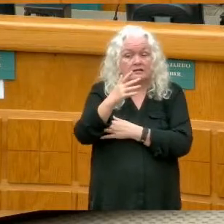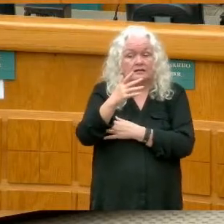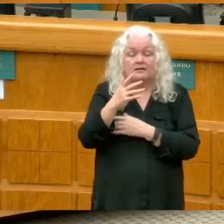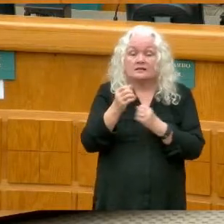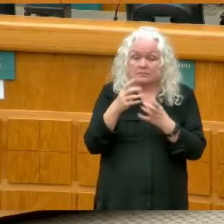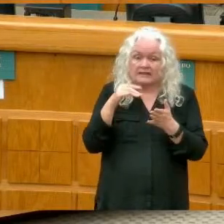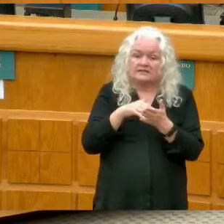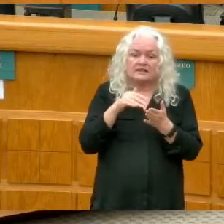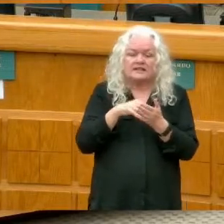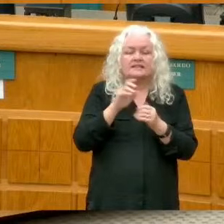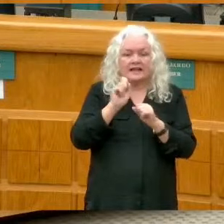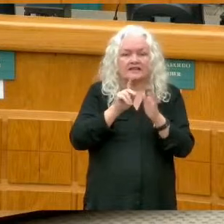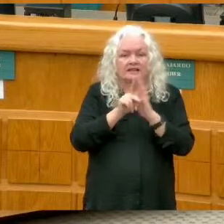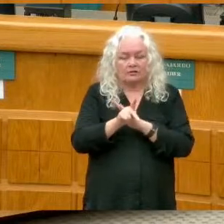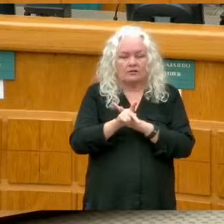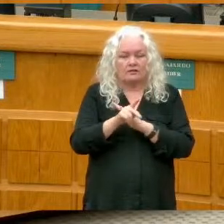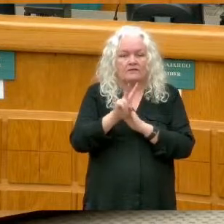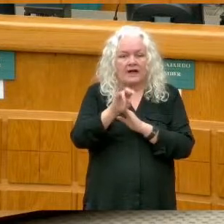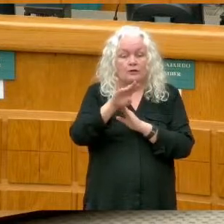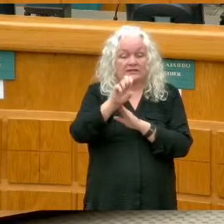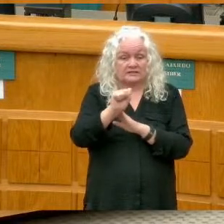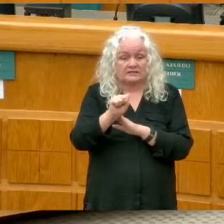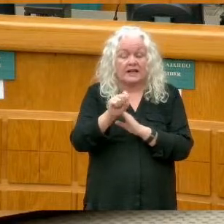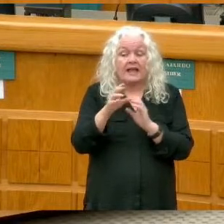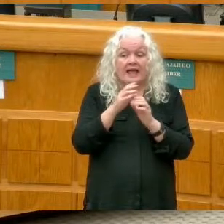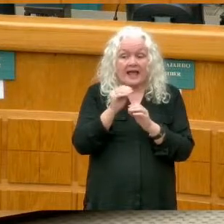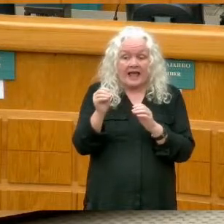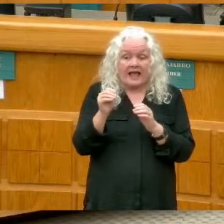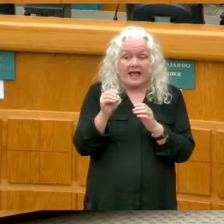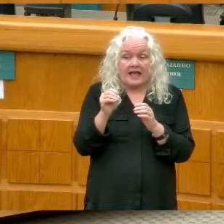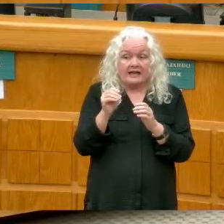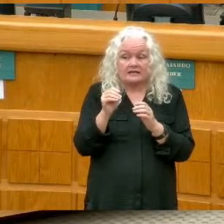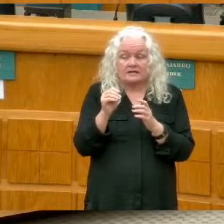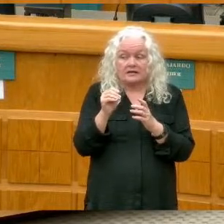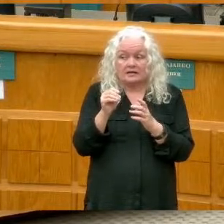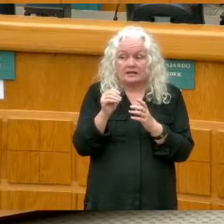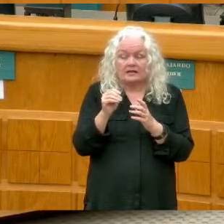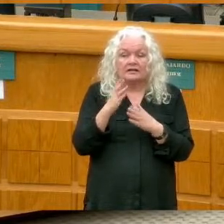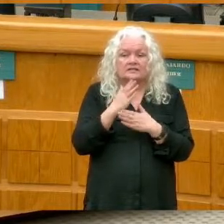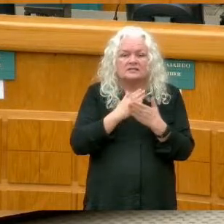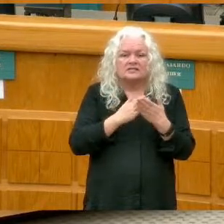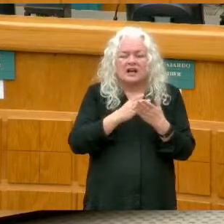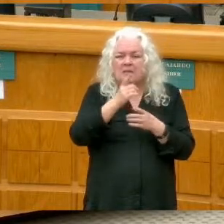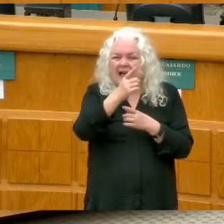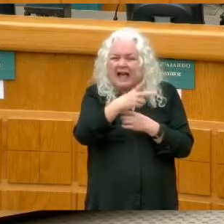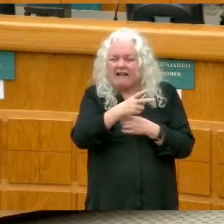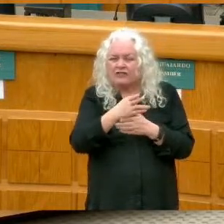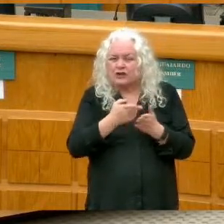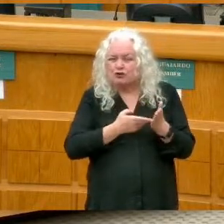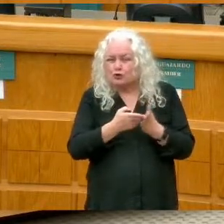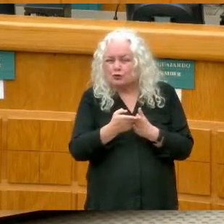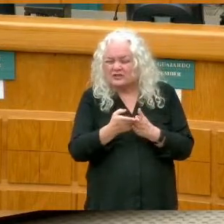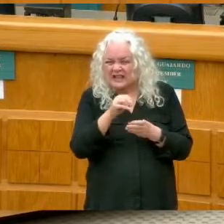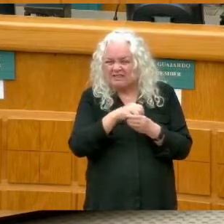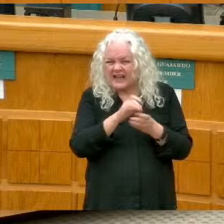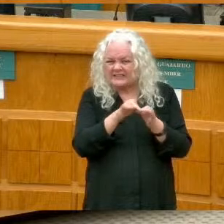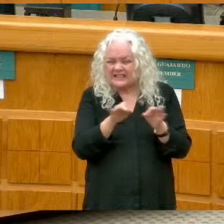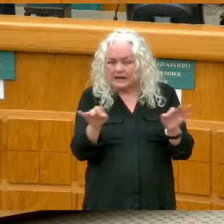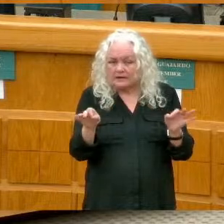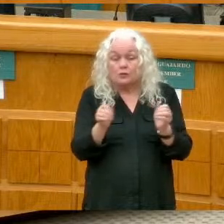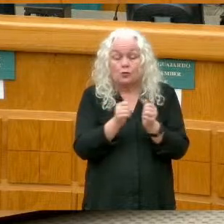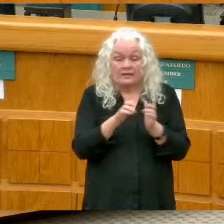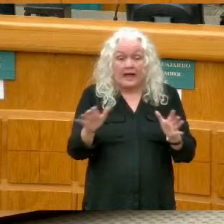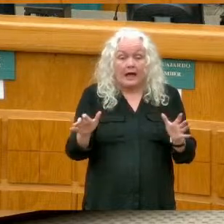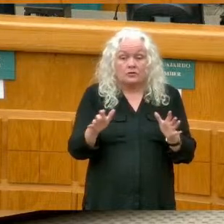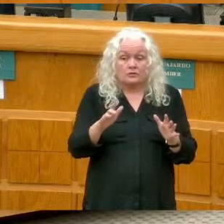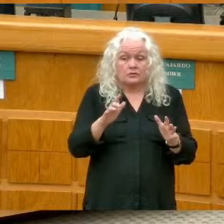many studies, can kill the virus. And there is some half-truths in just that statement